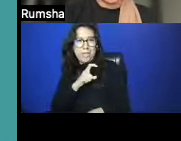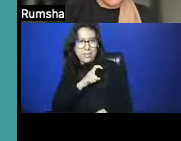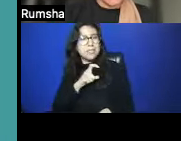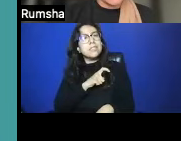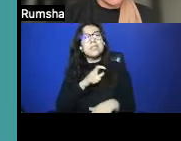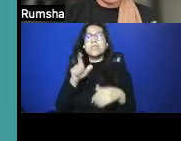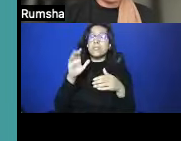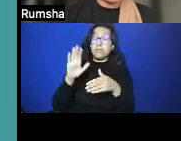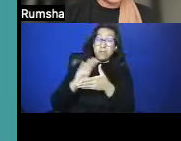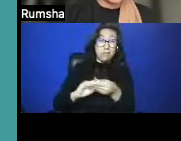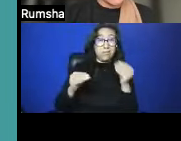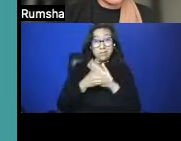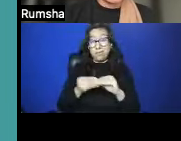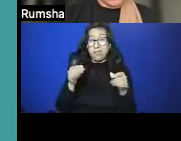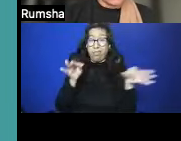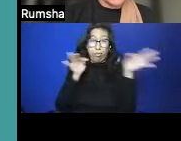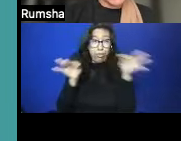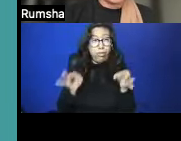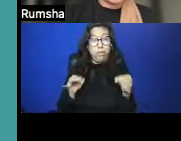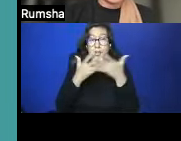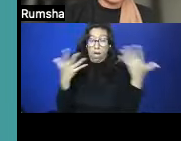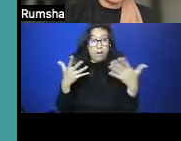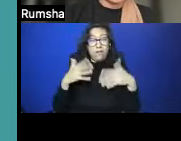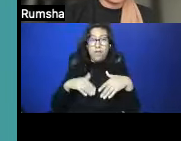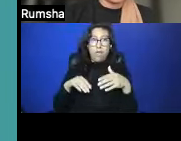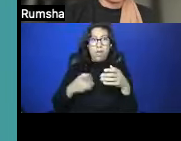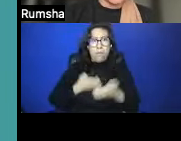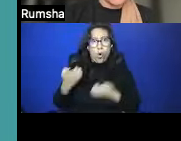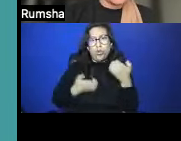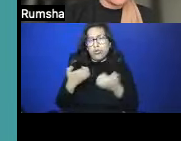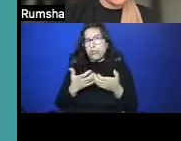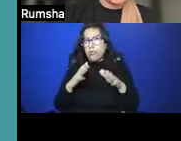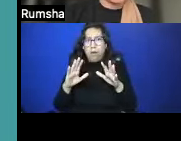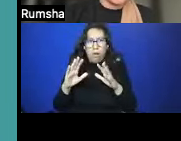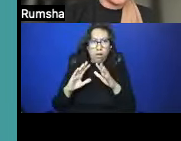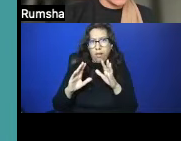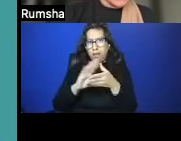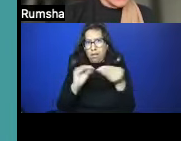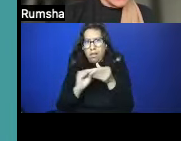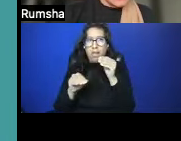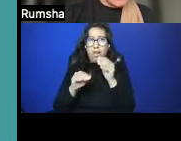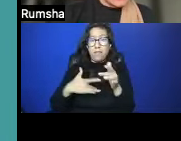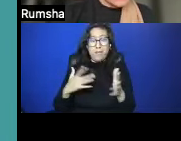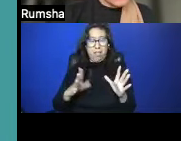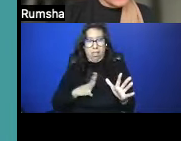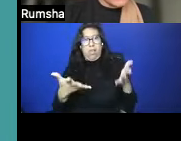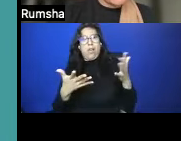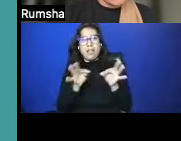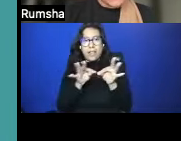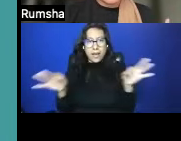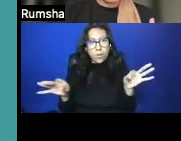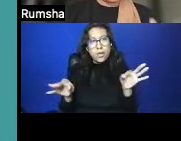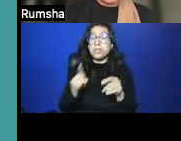with loaded or emotionally charged language, in order to influence people's opinions for their benefit.